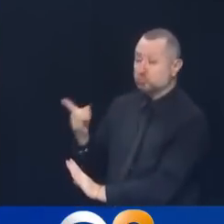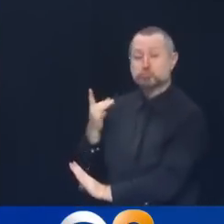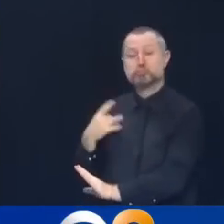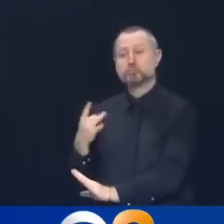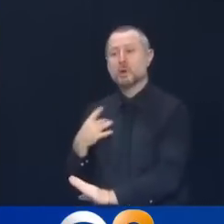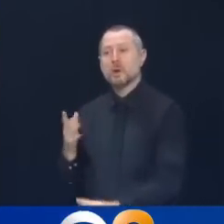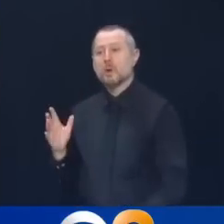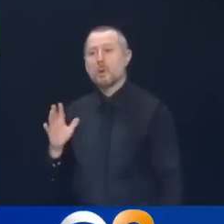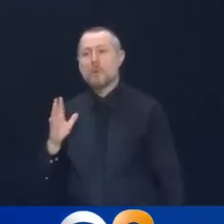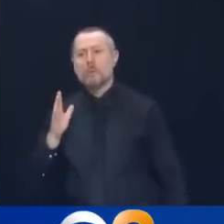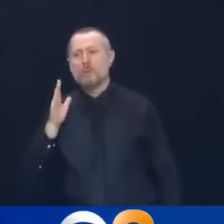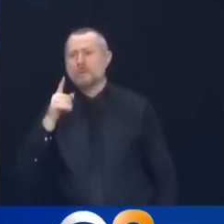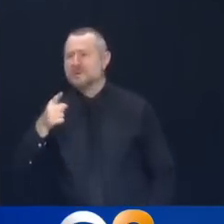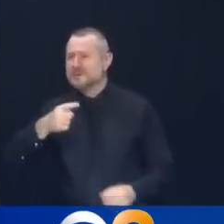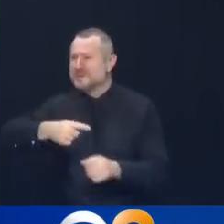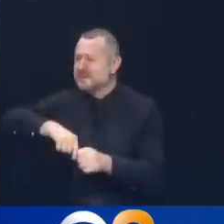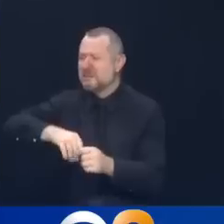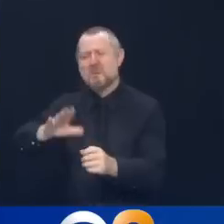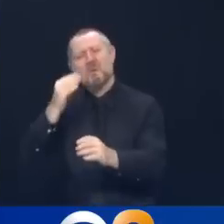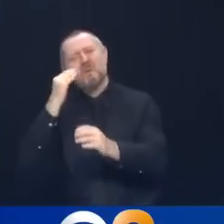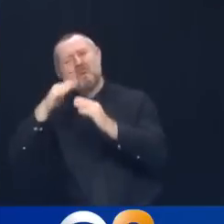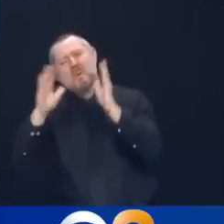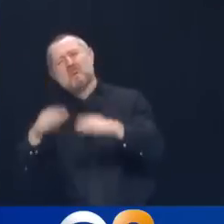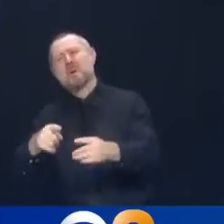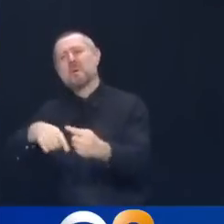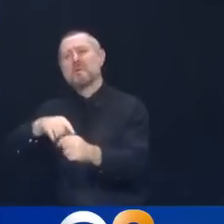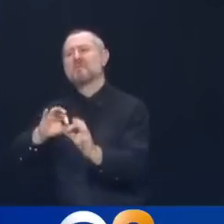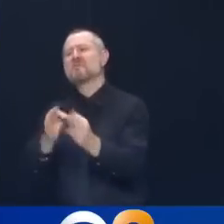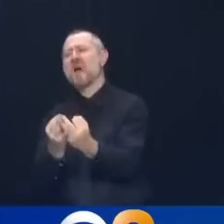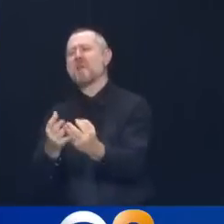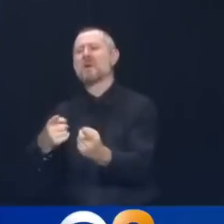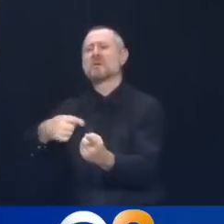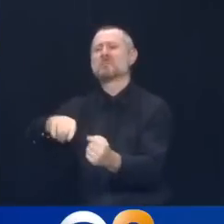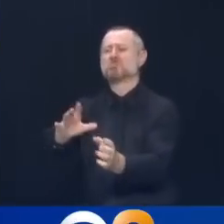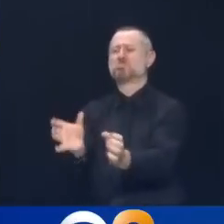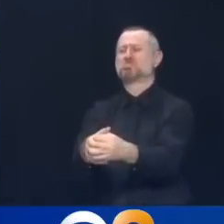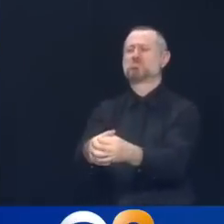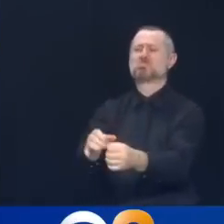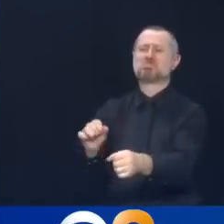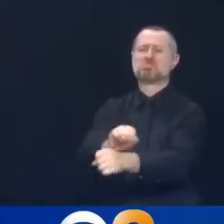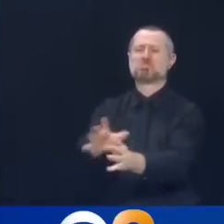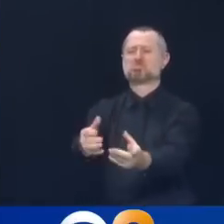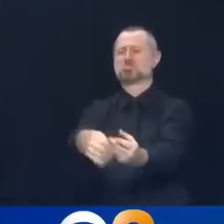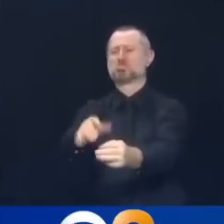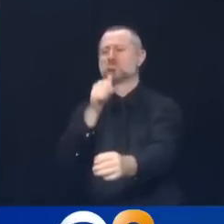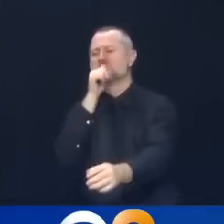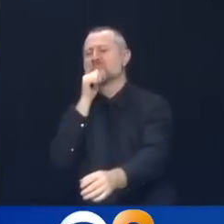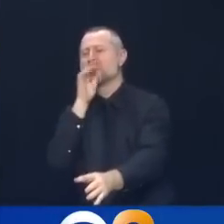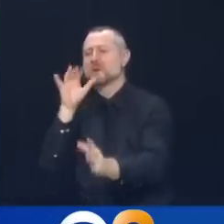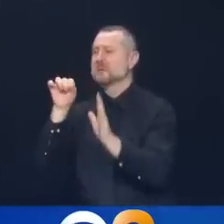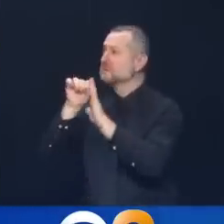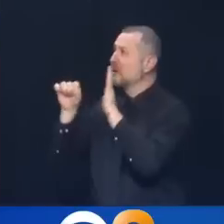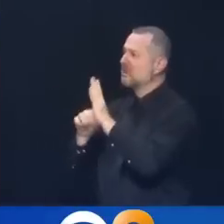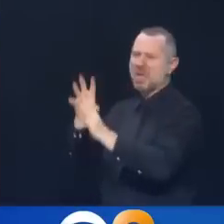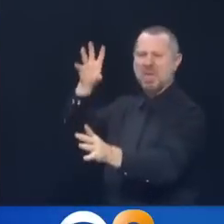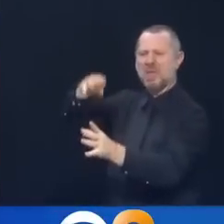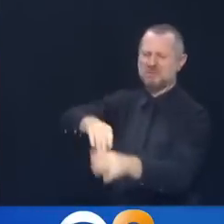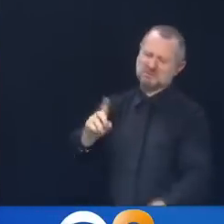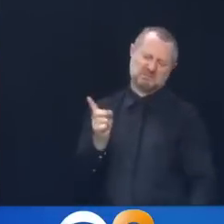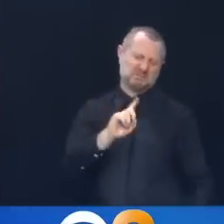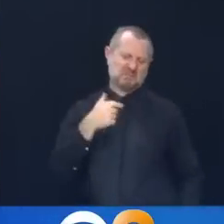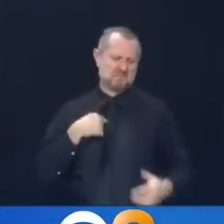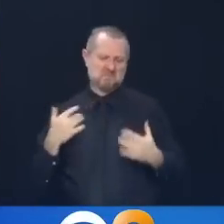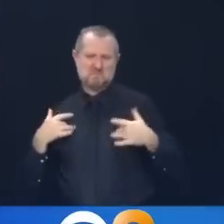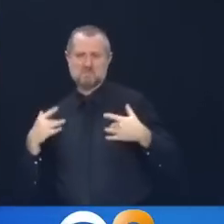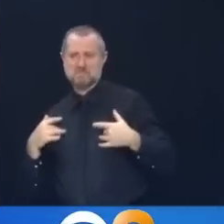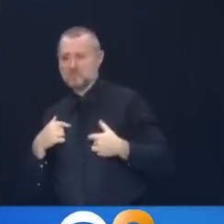in a home. It's a family affair. I don't think it's the state's business to come in and say how a husband and wife should